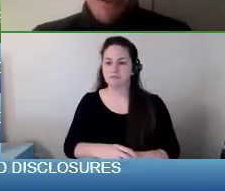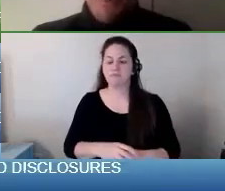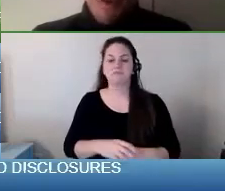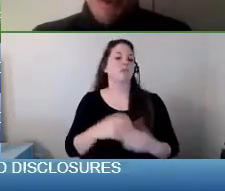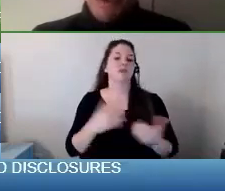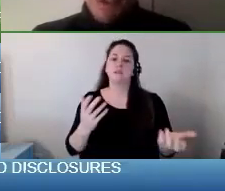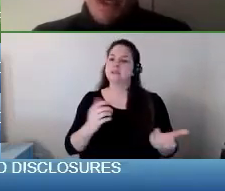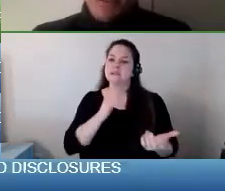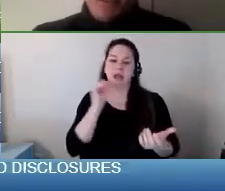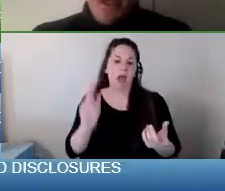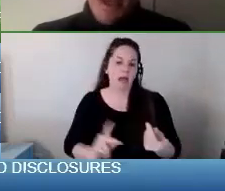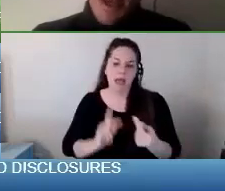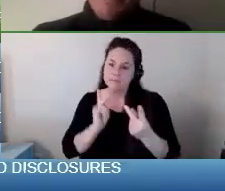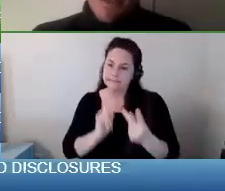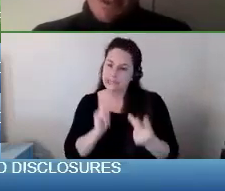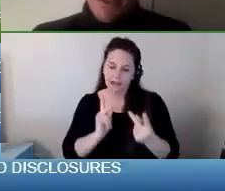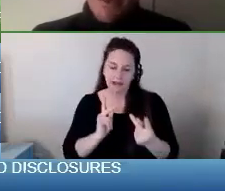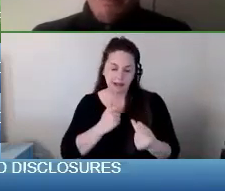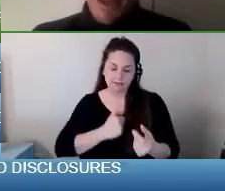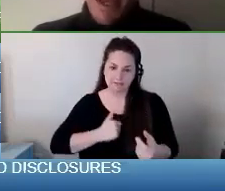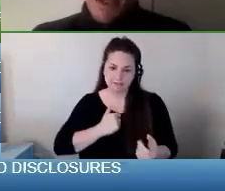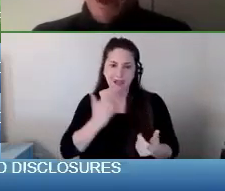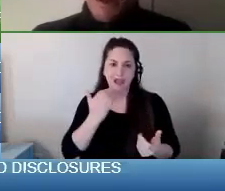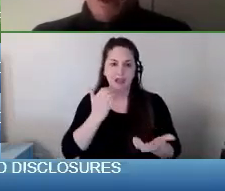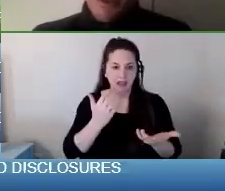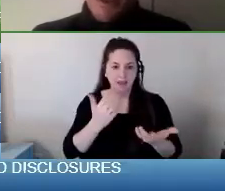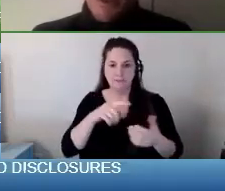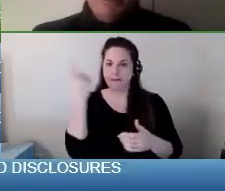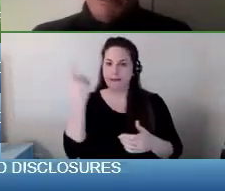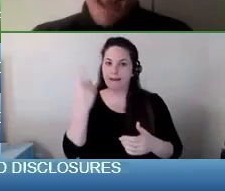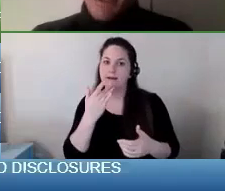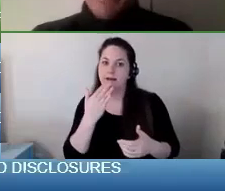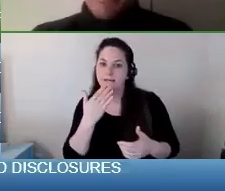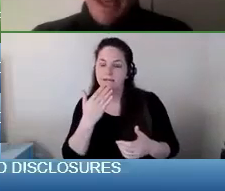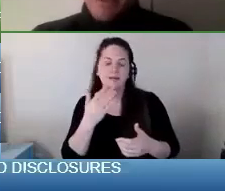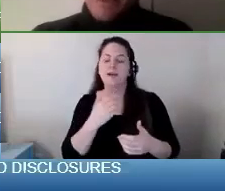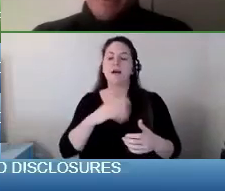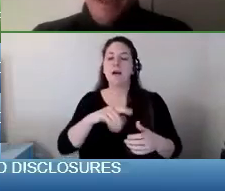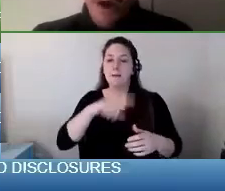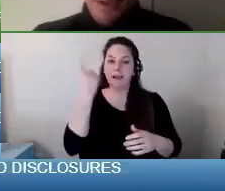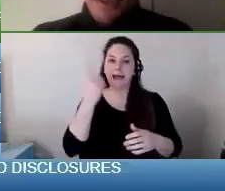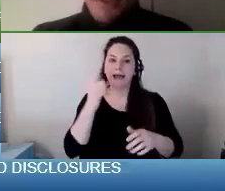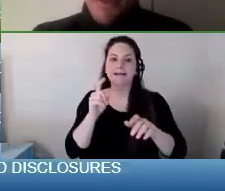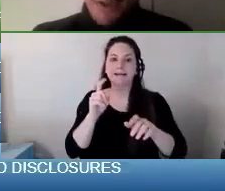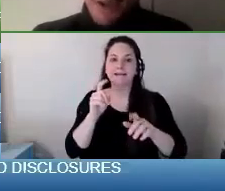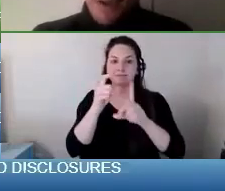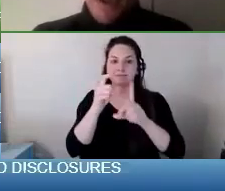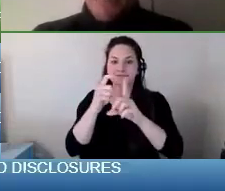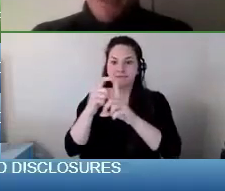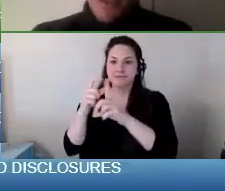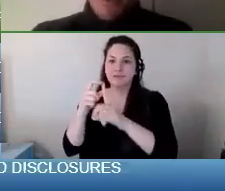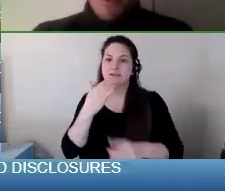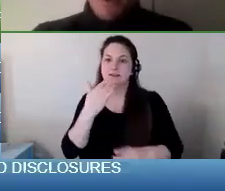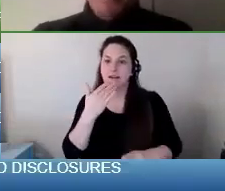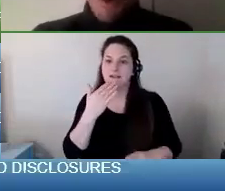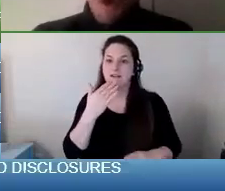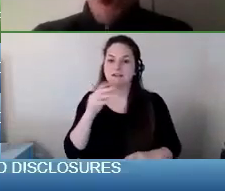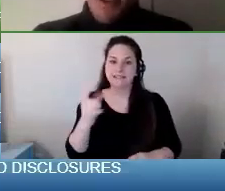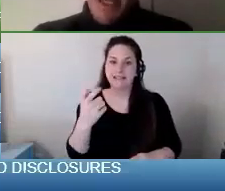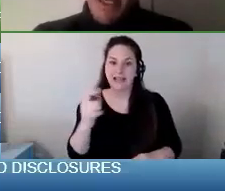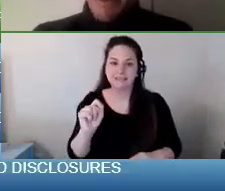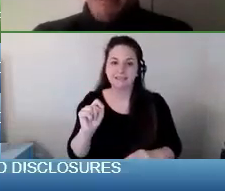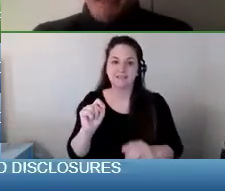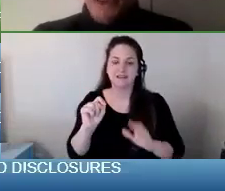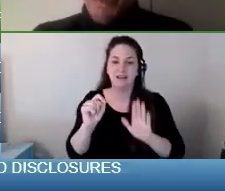I do apologize having black color, black text font color